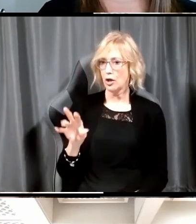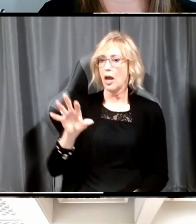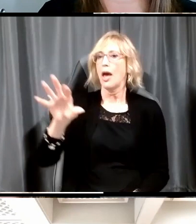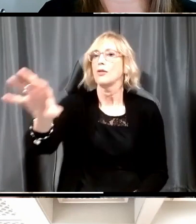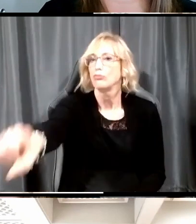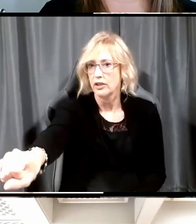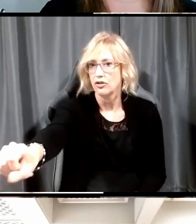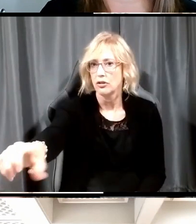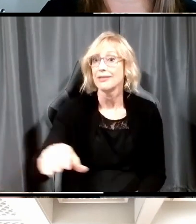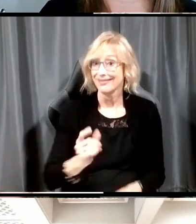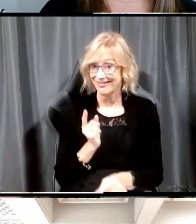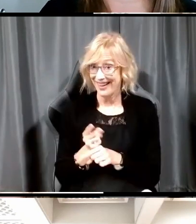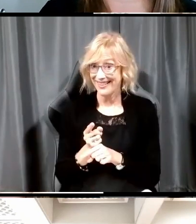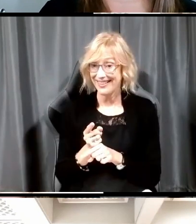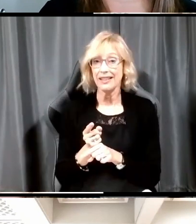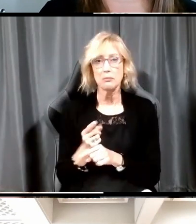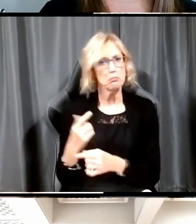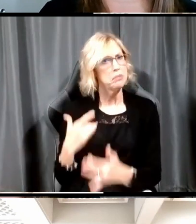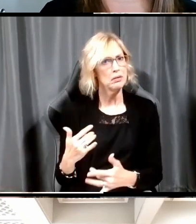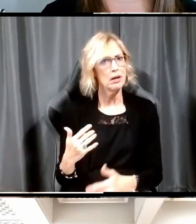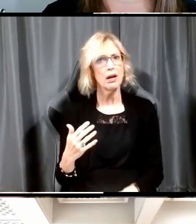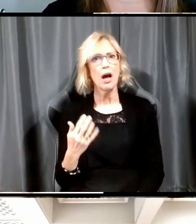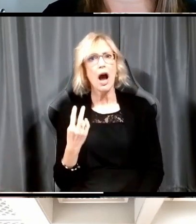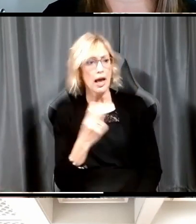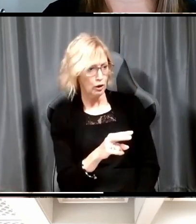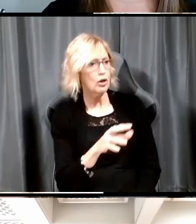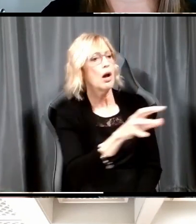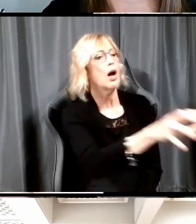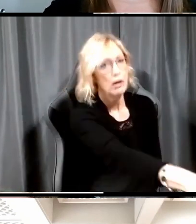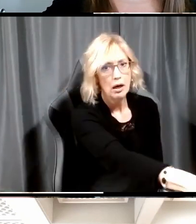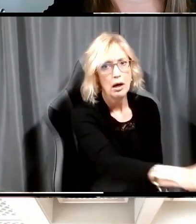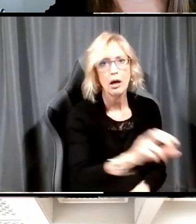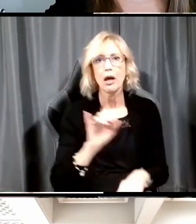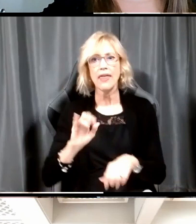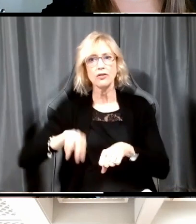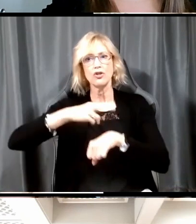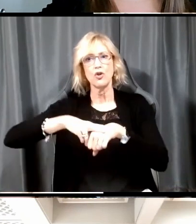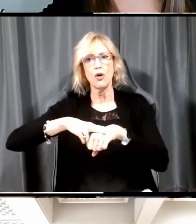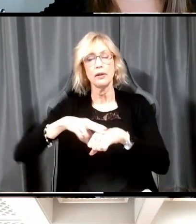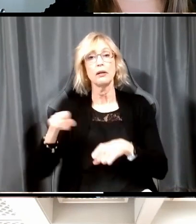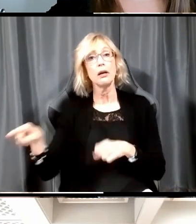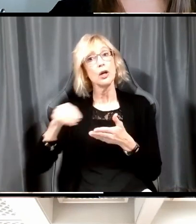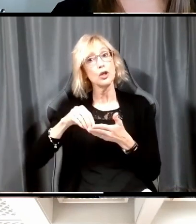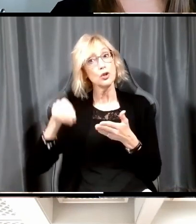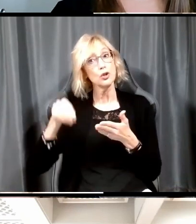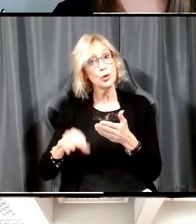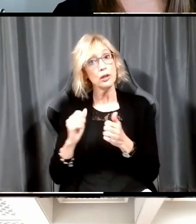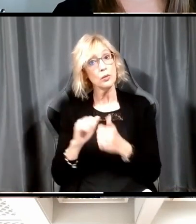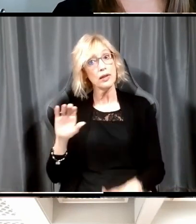for it. Yes, that is typical, that is normal, that's how we reach. For our students with